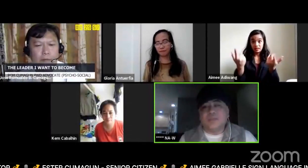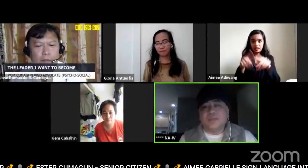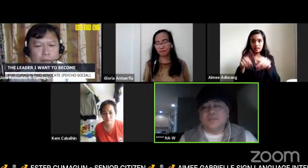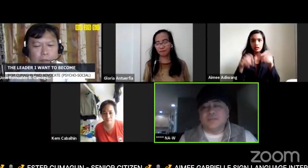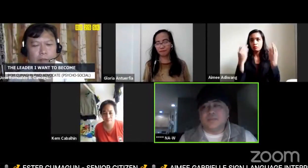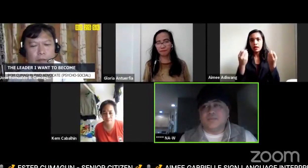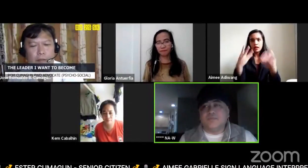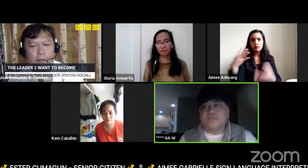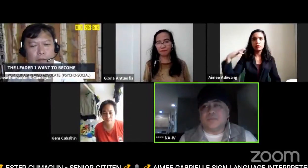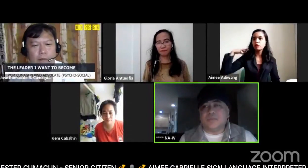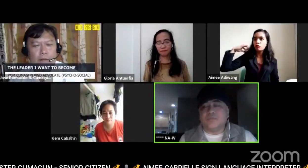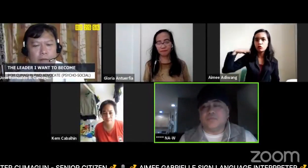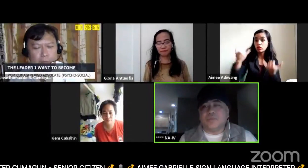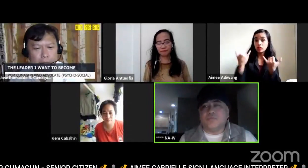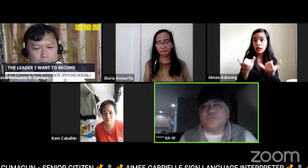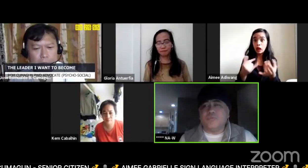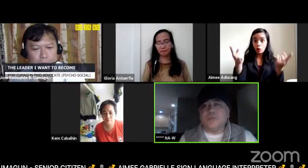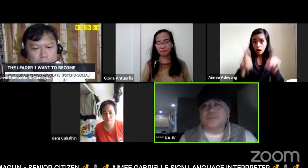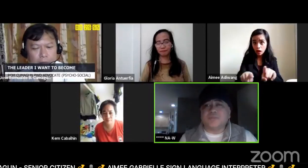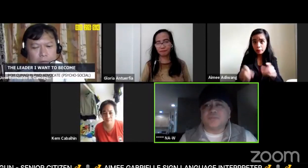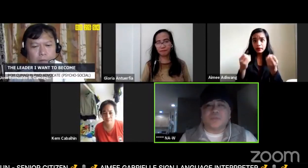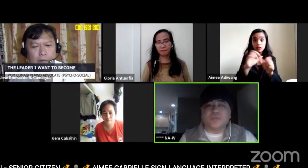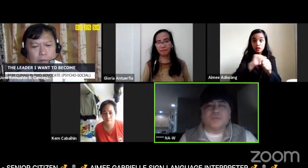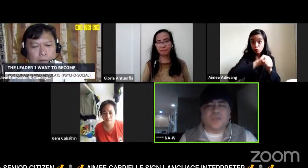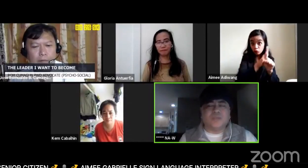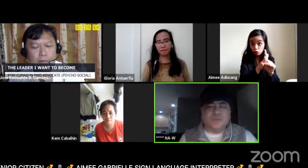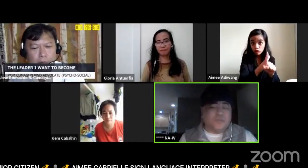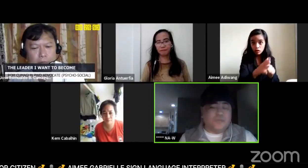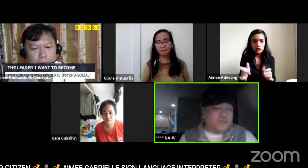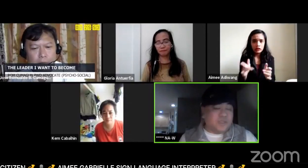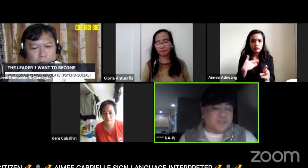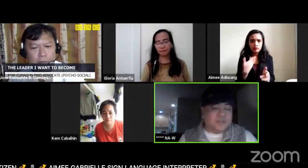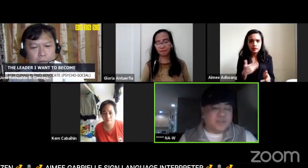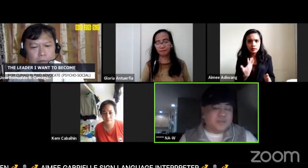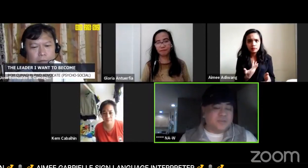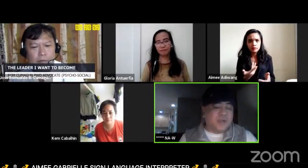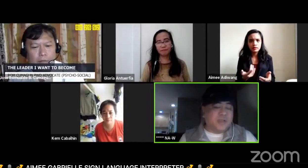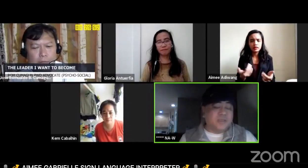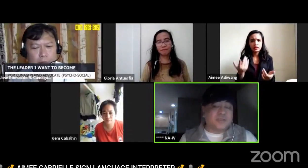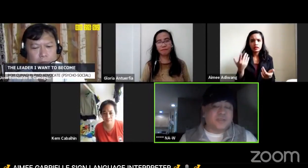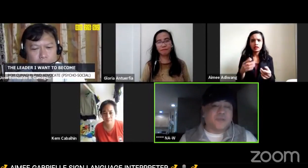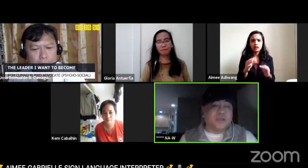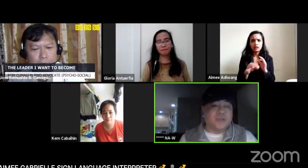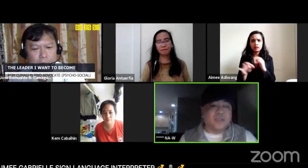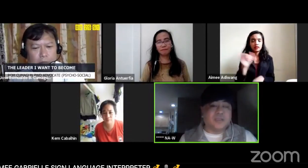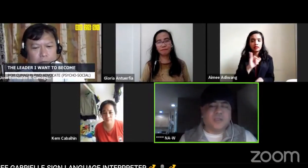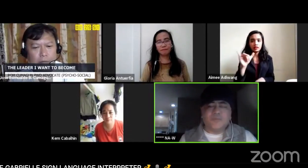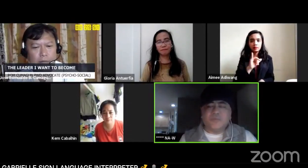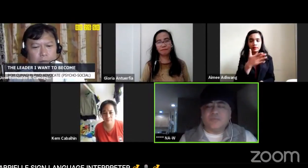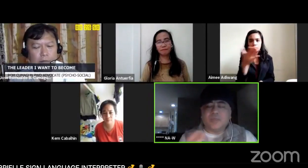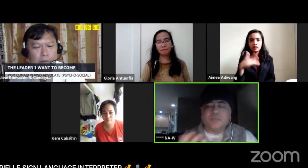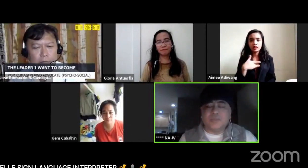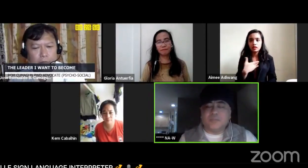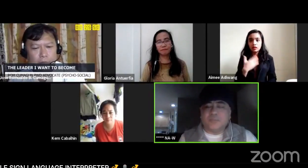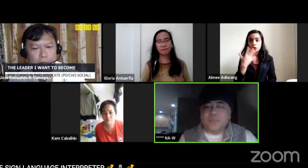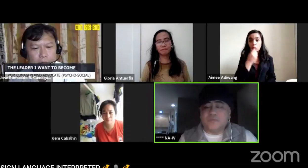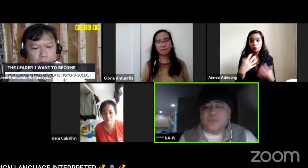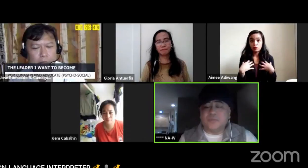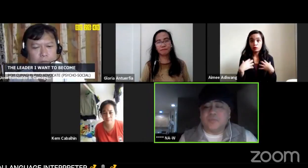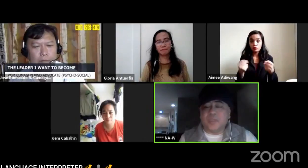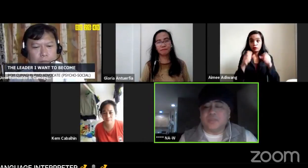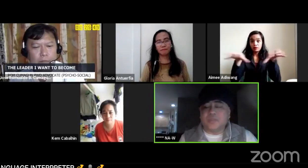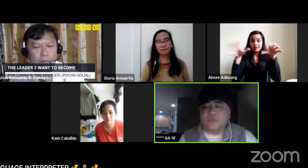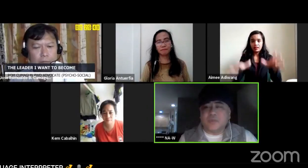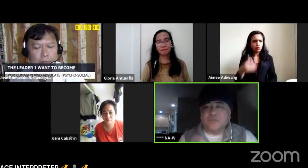nagbo-volunteer. If when we feel some sort of, I don't know if you feel this, yung mga nasa front line, every time I see